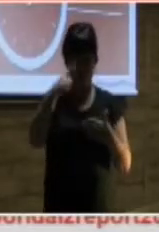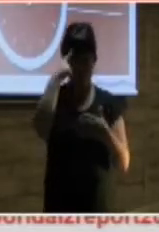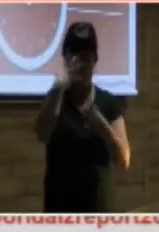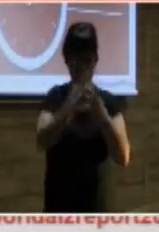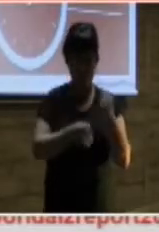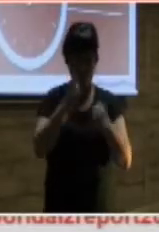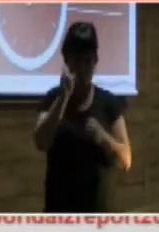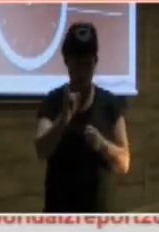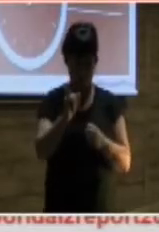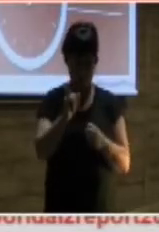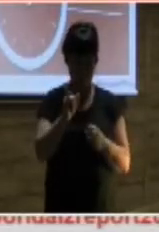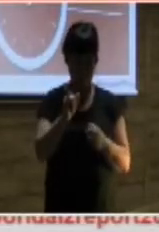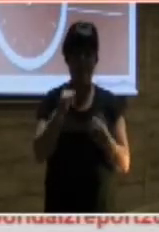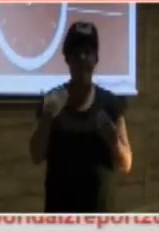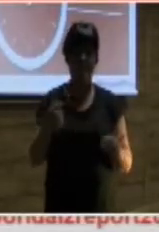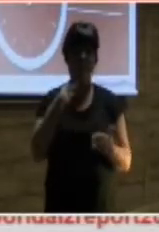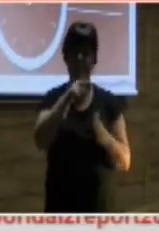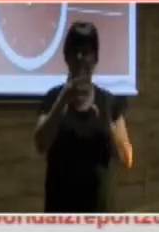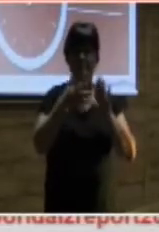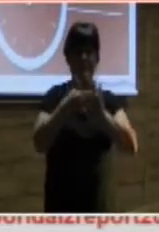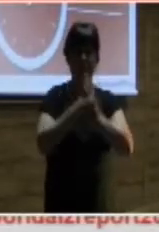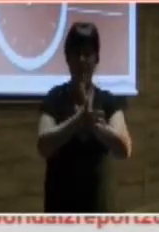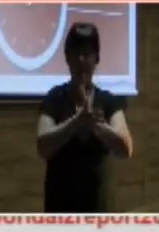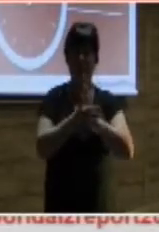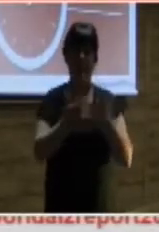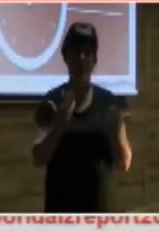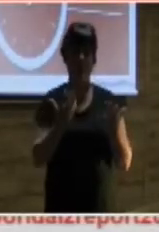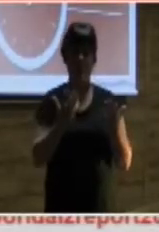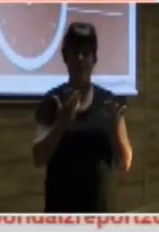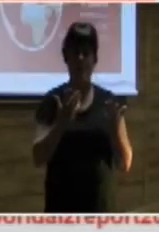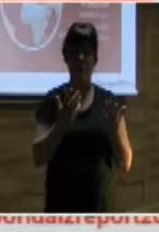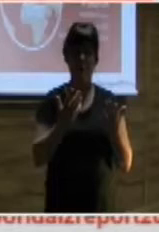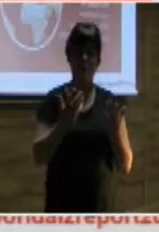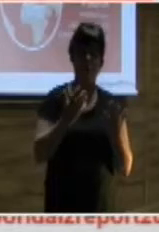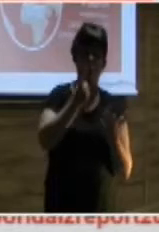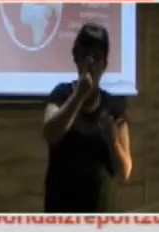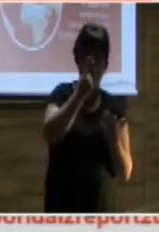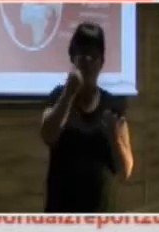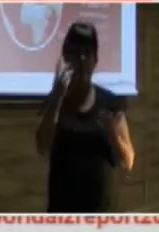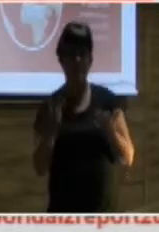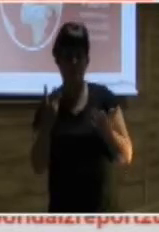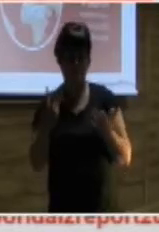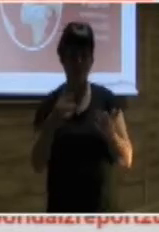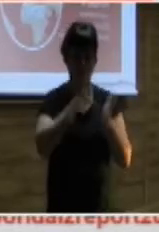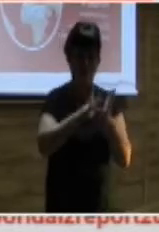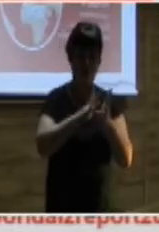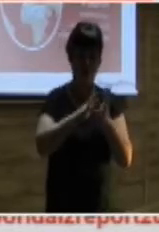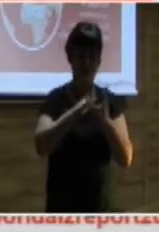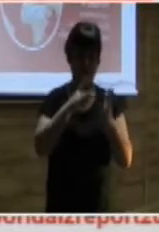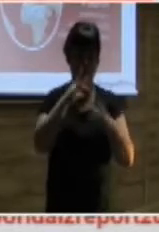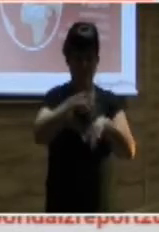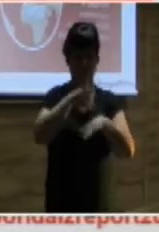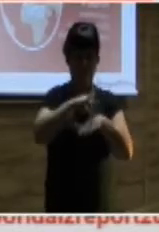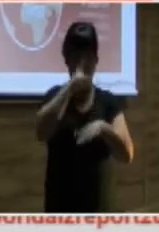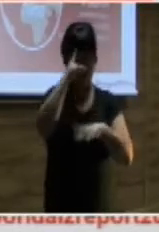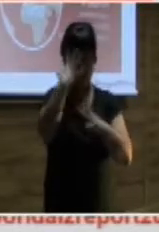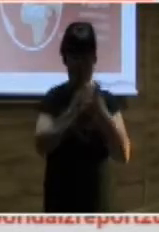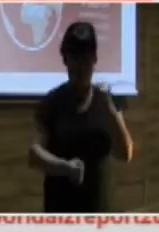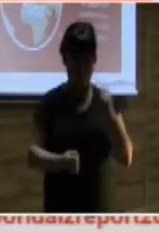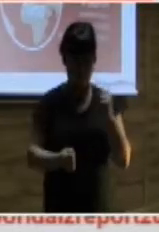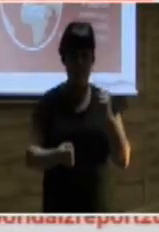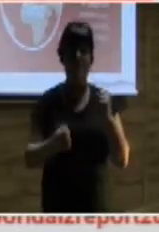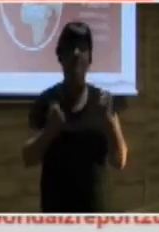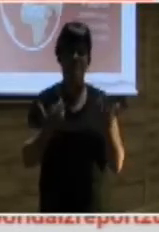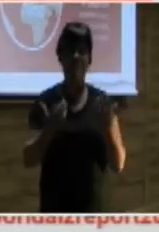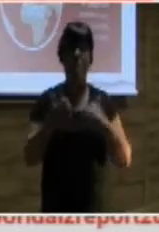person every 3 seconds that is estimated to develop dementia. And much of the increase in people with